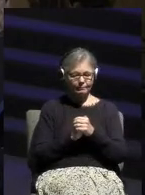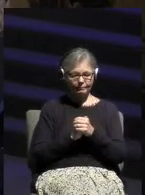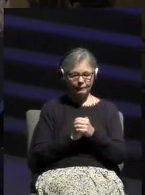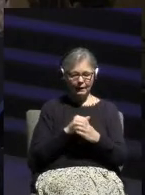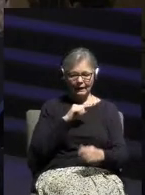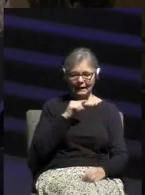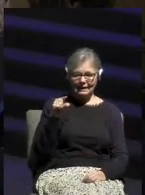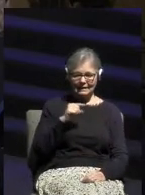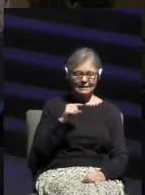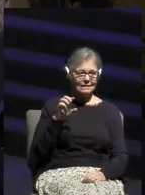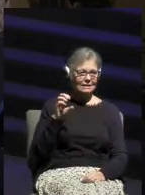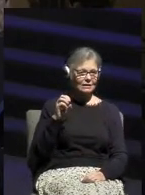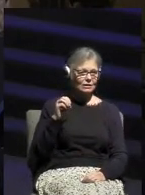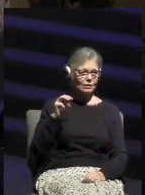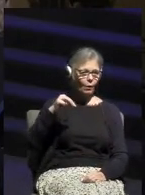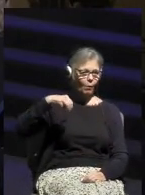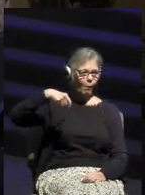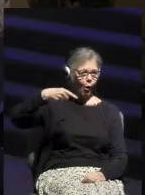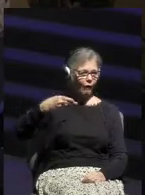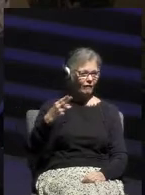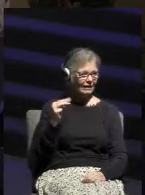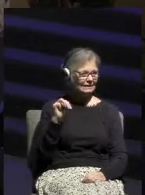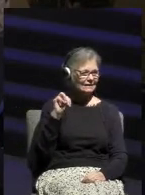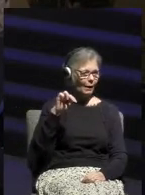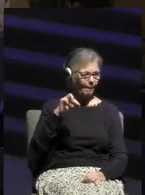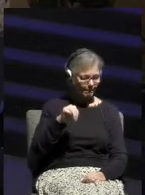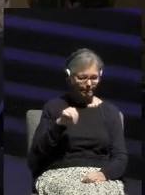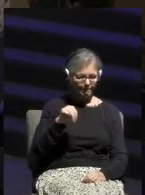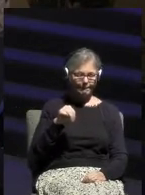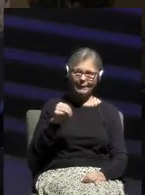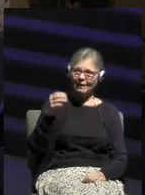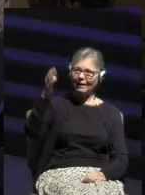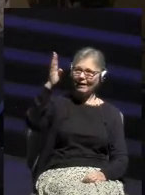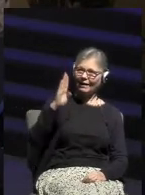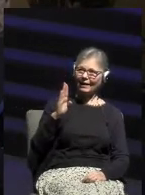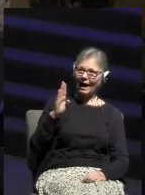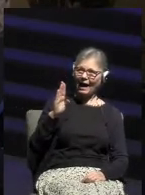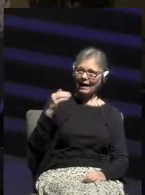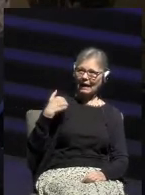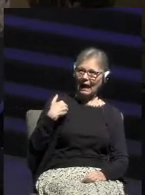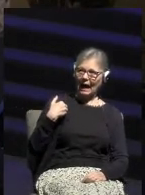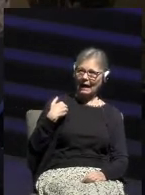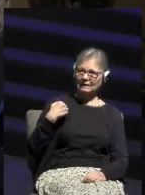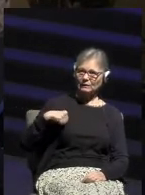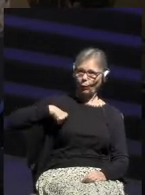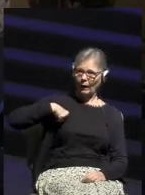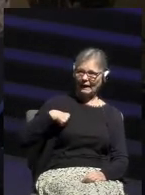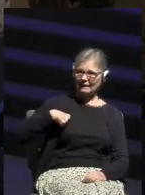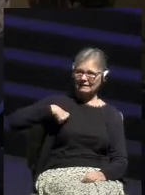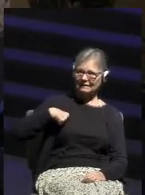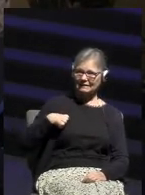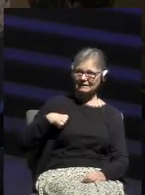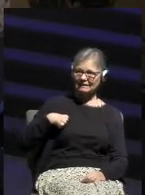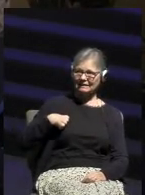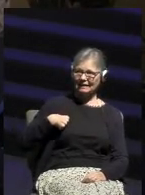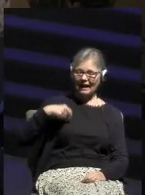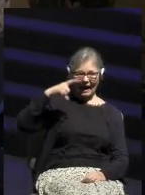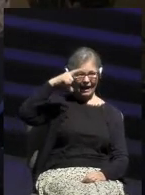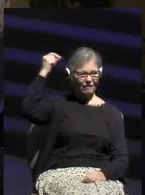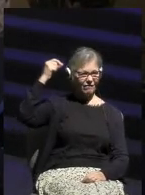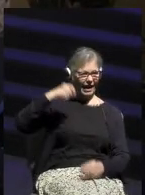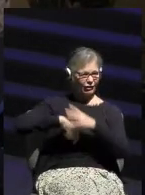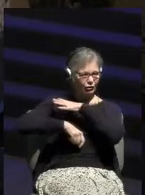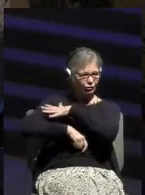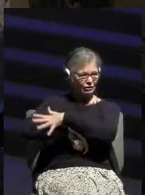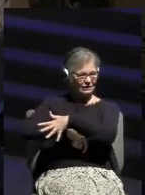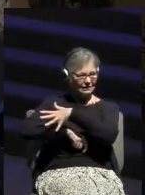zoomorphism by interjecting the idea of God's wings and His feathers, showing how they